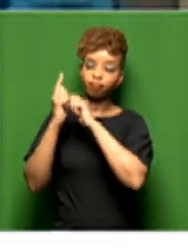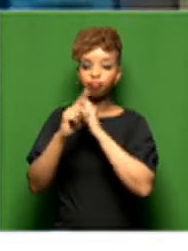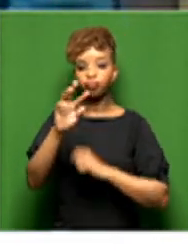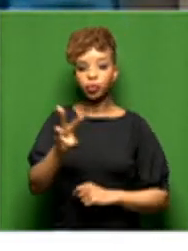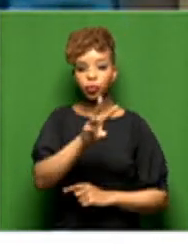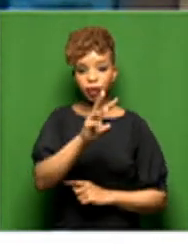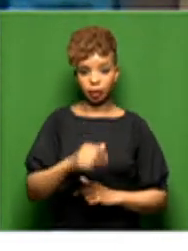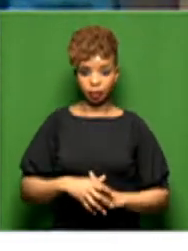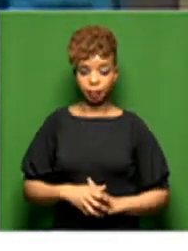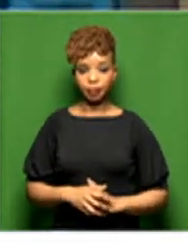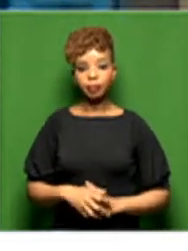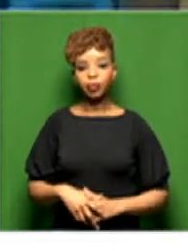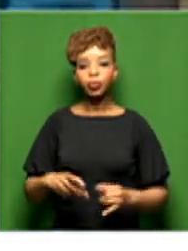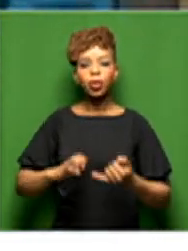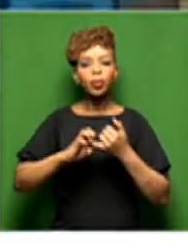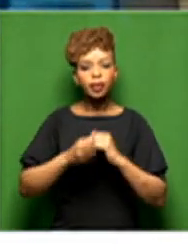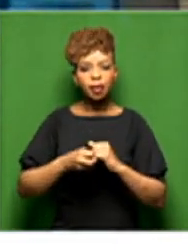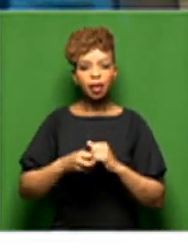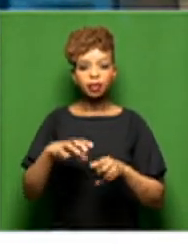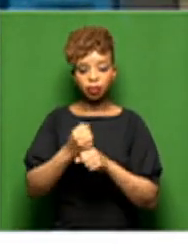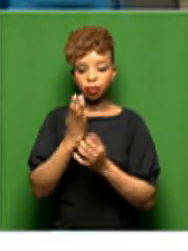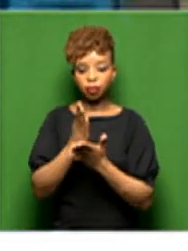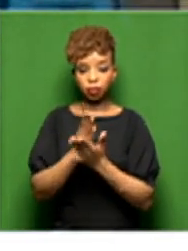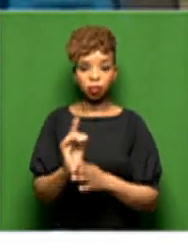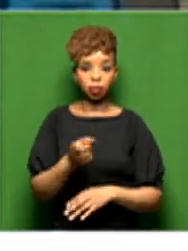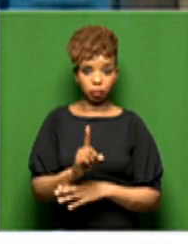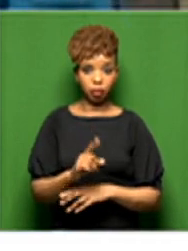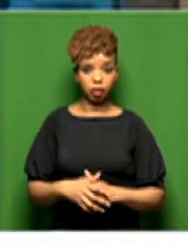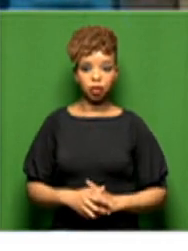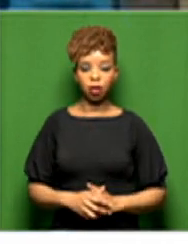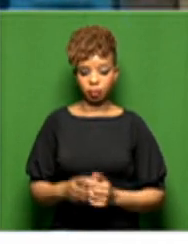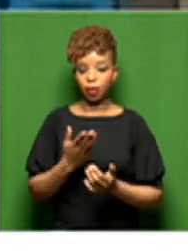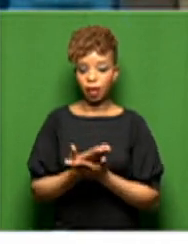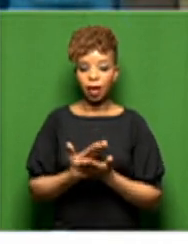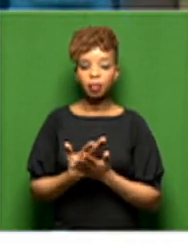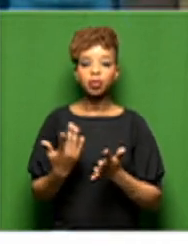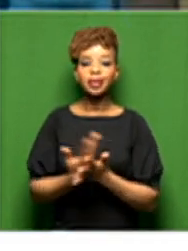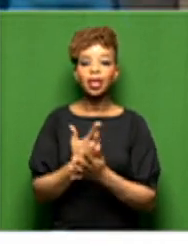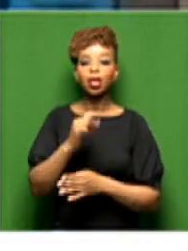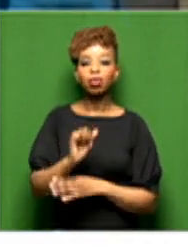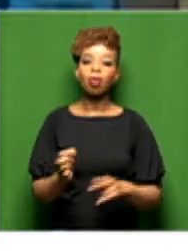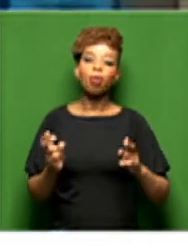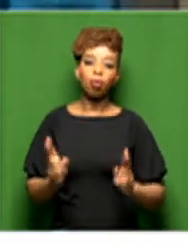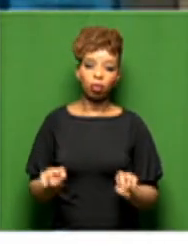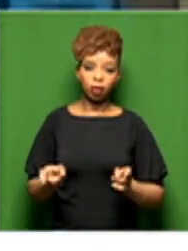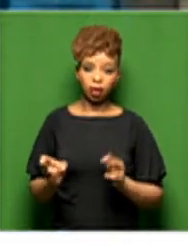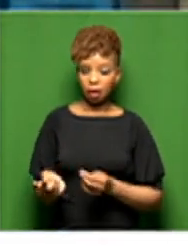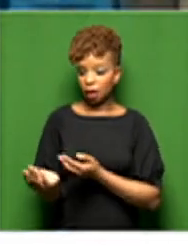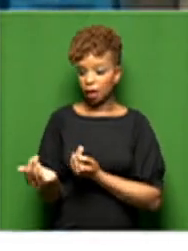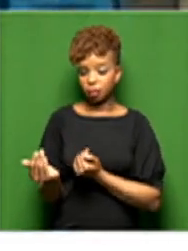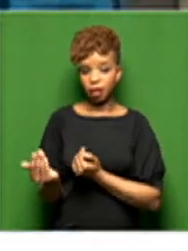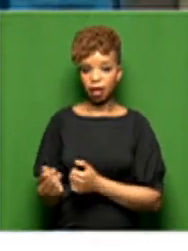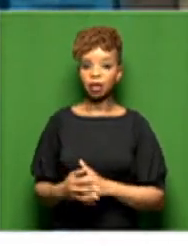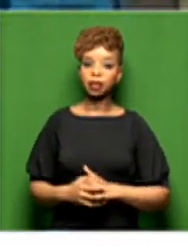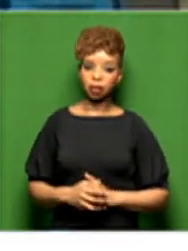to ensure that we were able to take your ordinary expectation of a Western and make it more